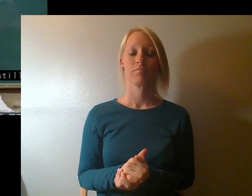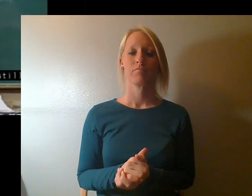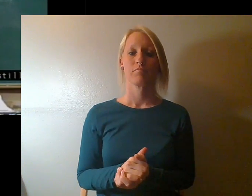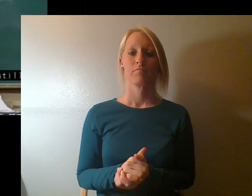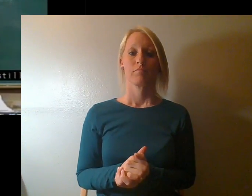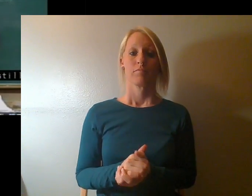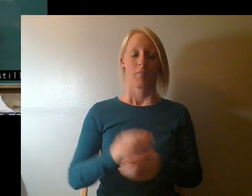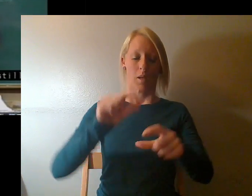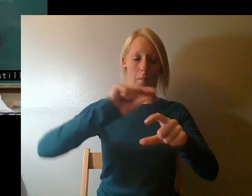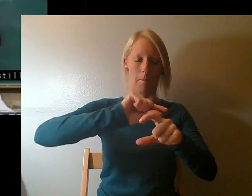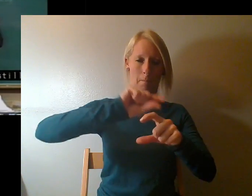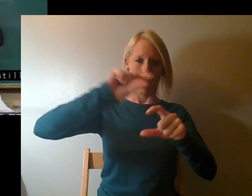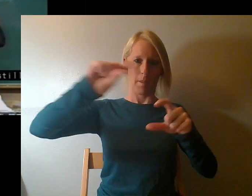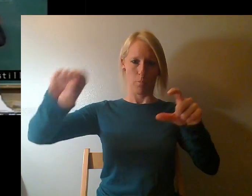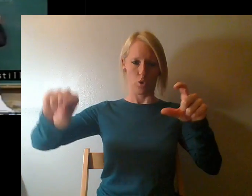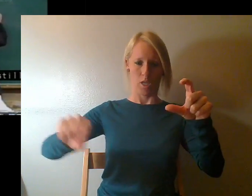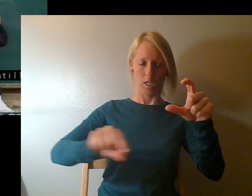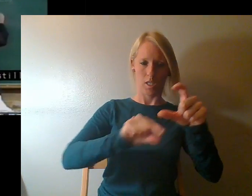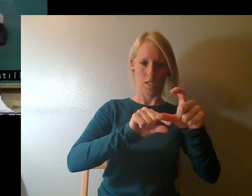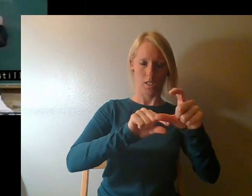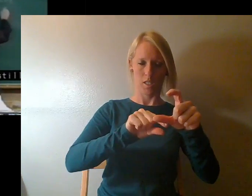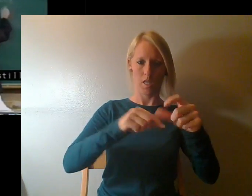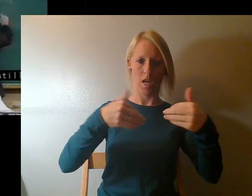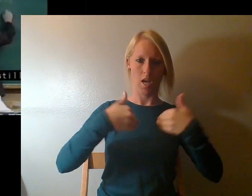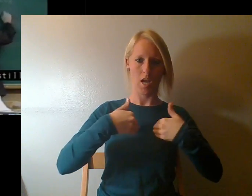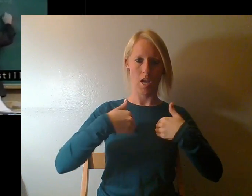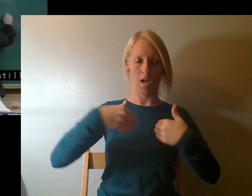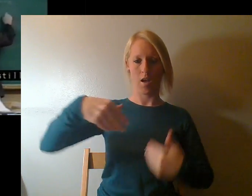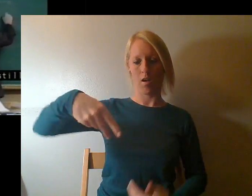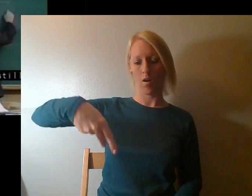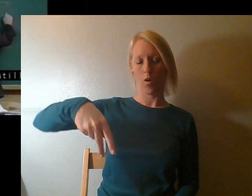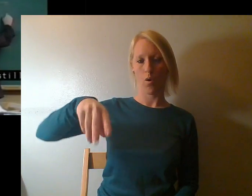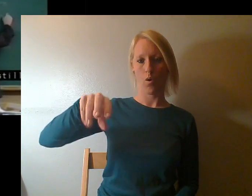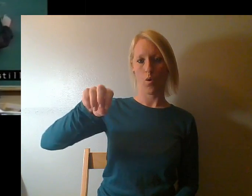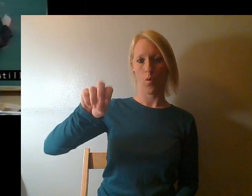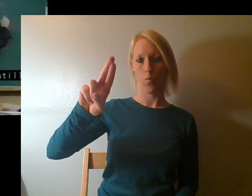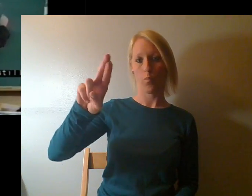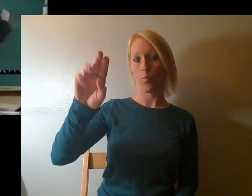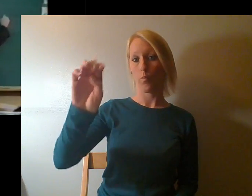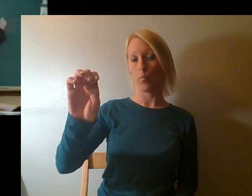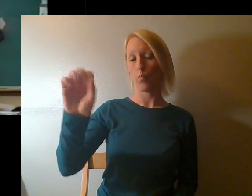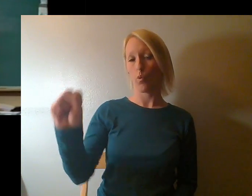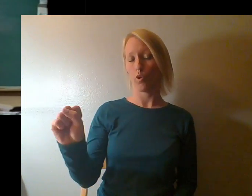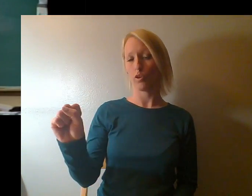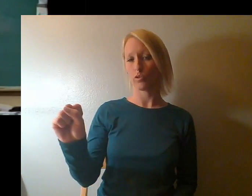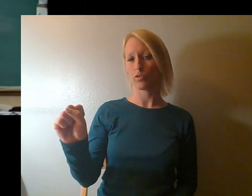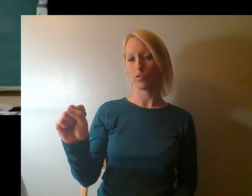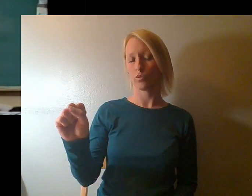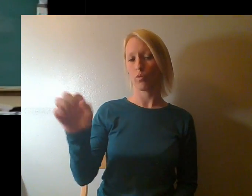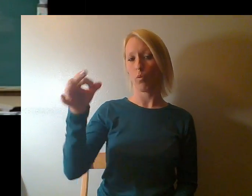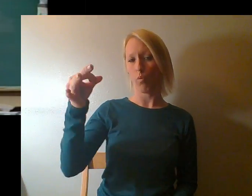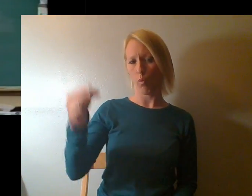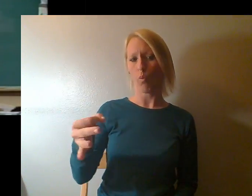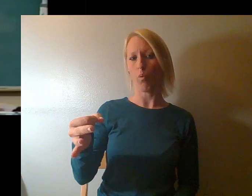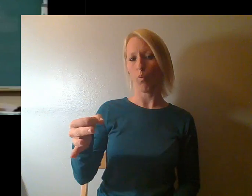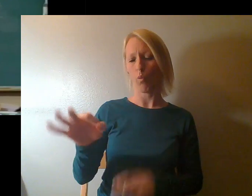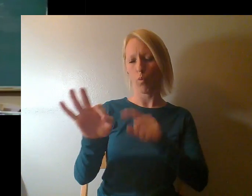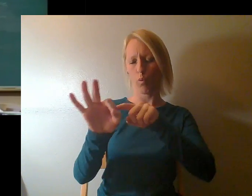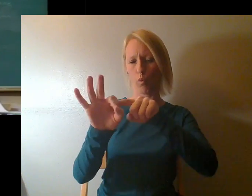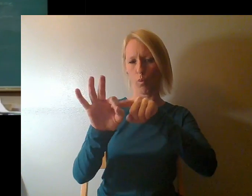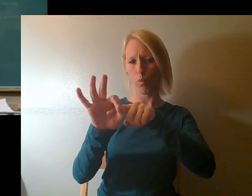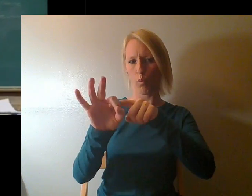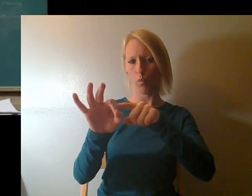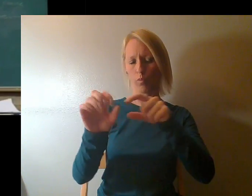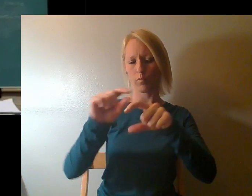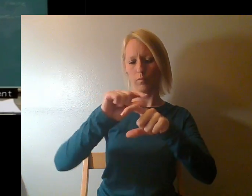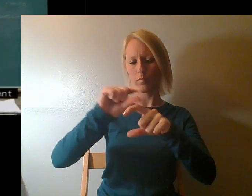Okay, has pores. All right, you can just put holes. All right, has pores.